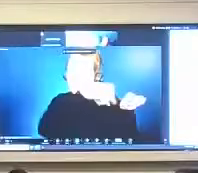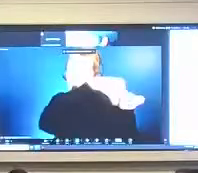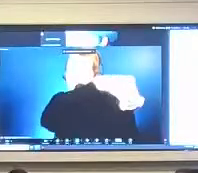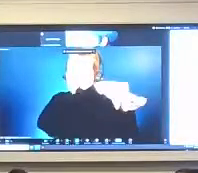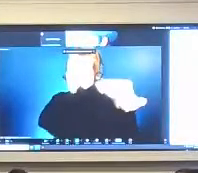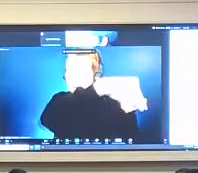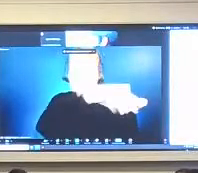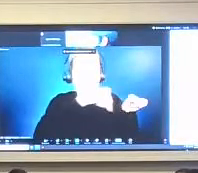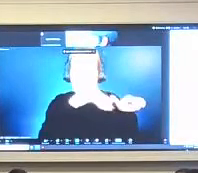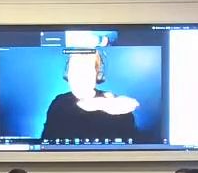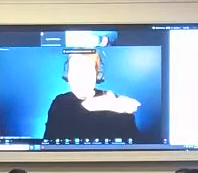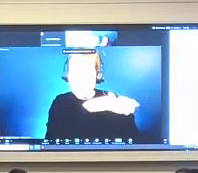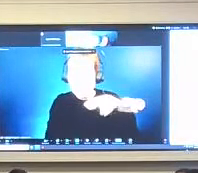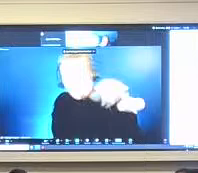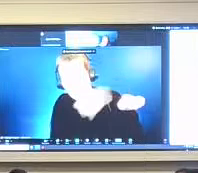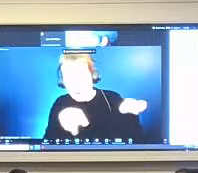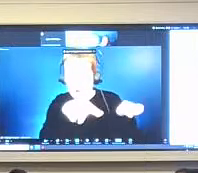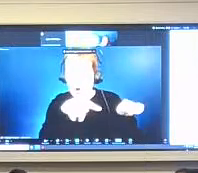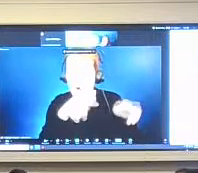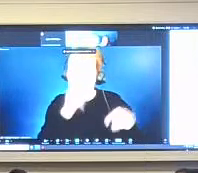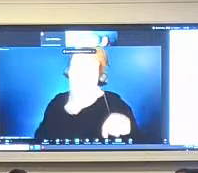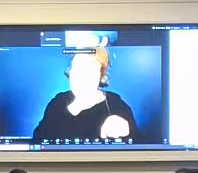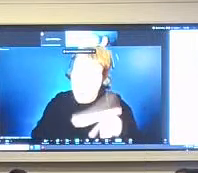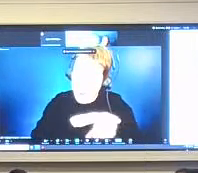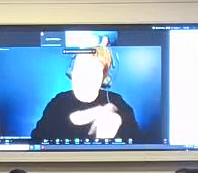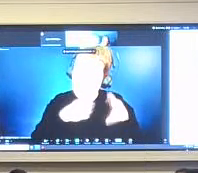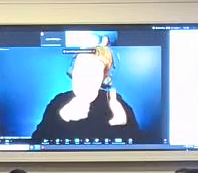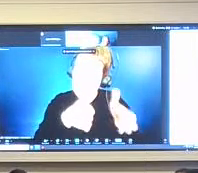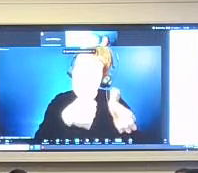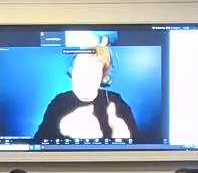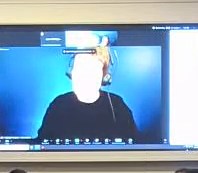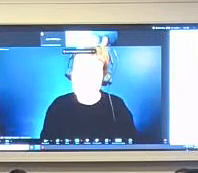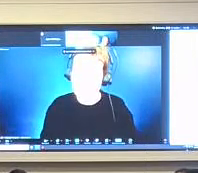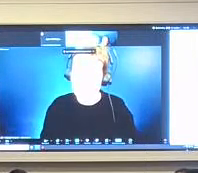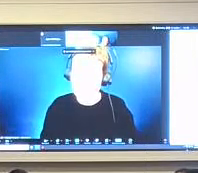Yeah, that's one of the problems. If your front casters get caught,